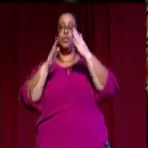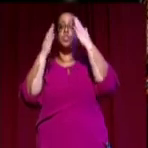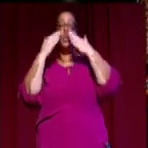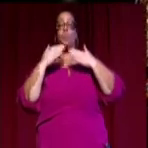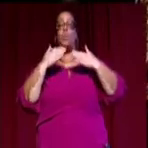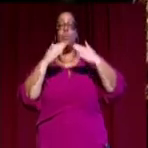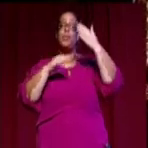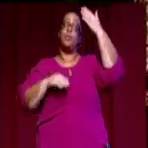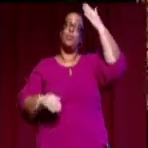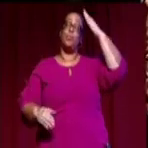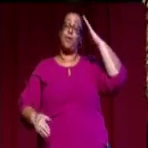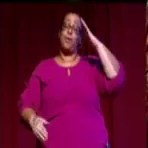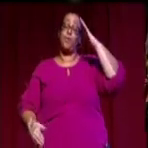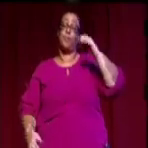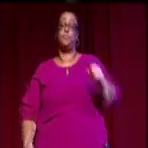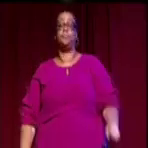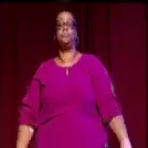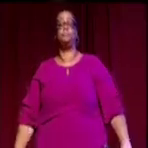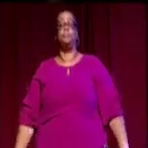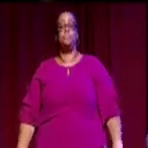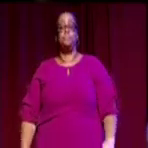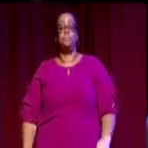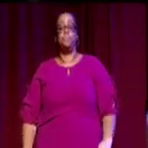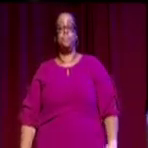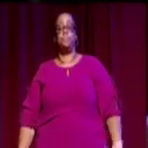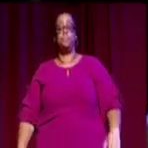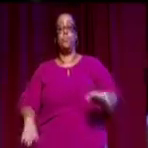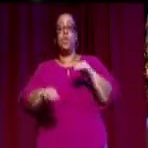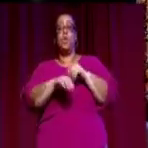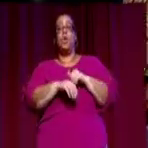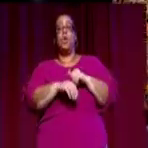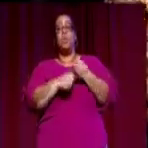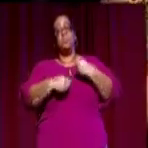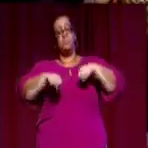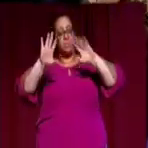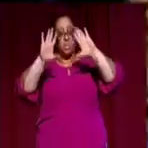thank you, God, for sending your Son